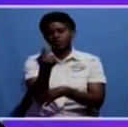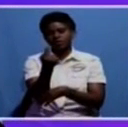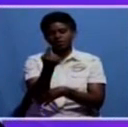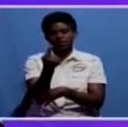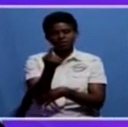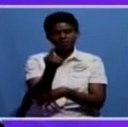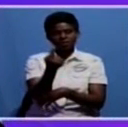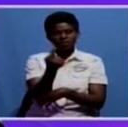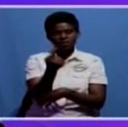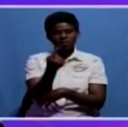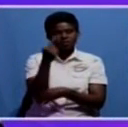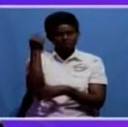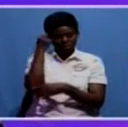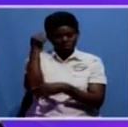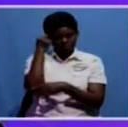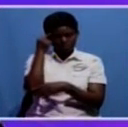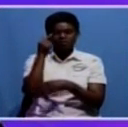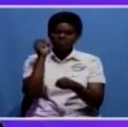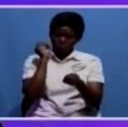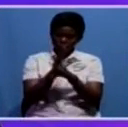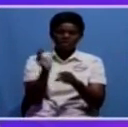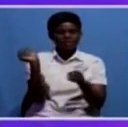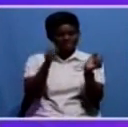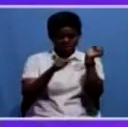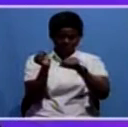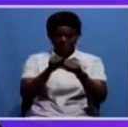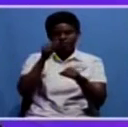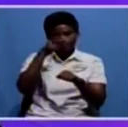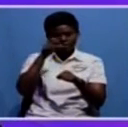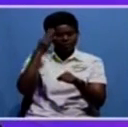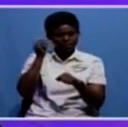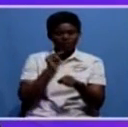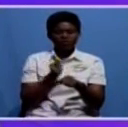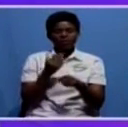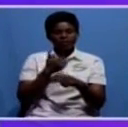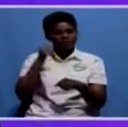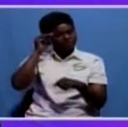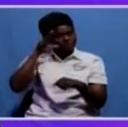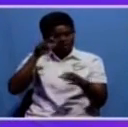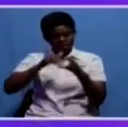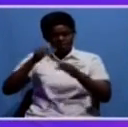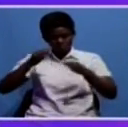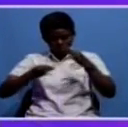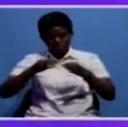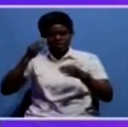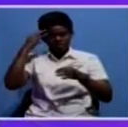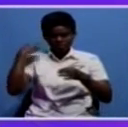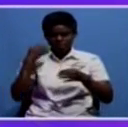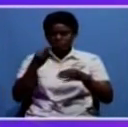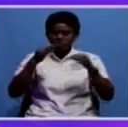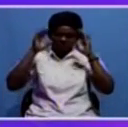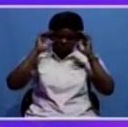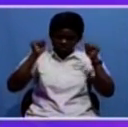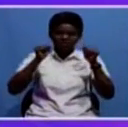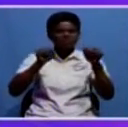Government is committed to fighting corruption in this country. That's why we have ministers in court. That's why even the office of the president has never been